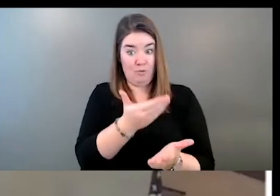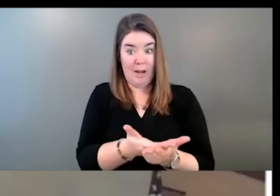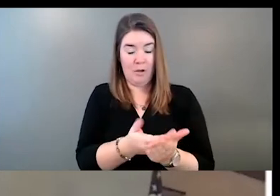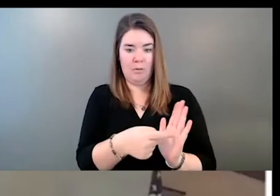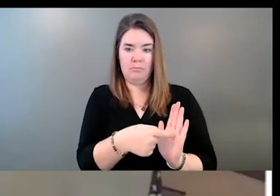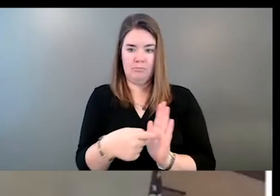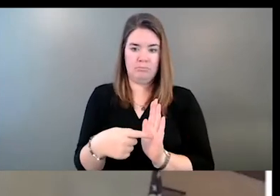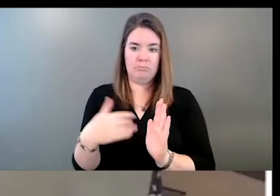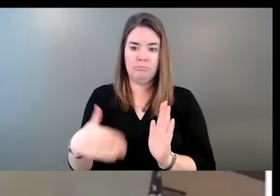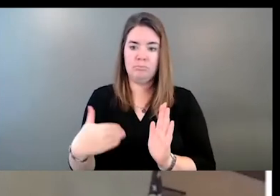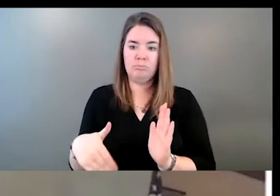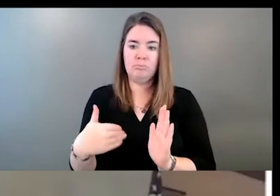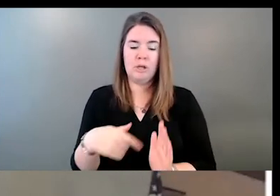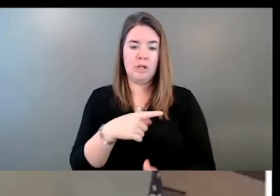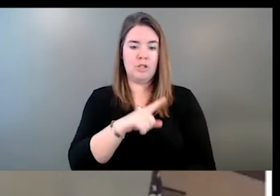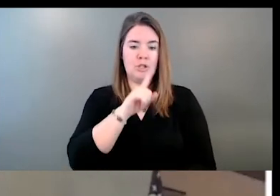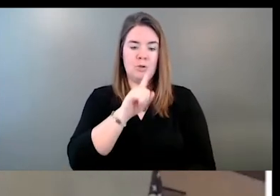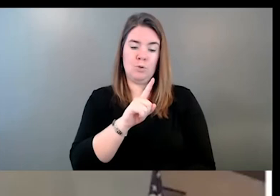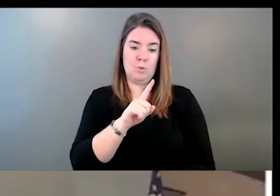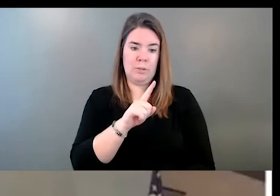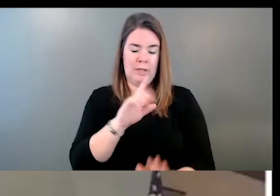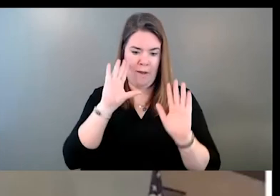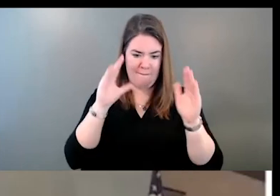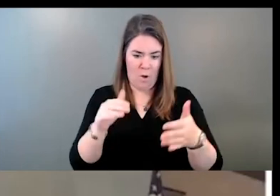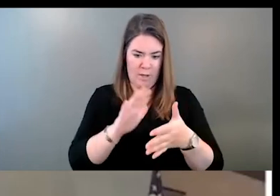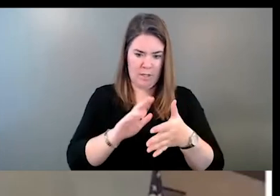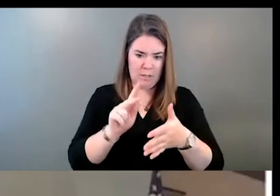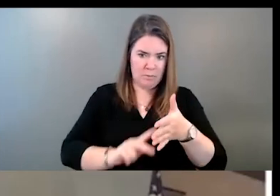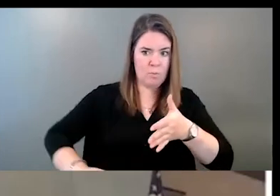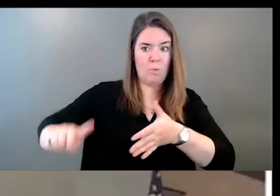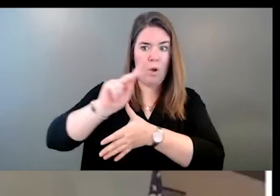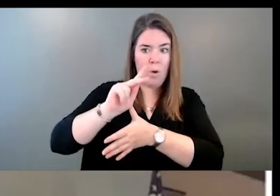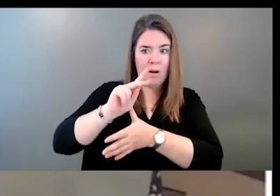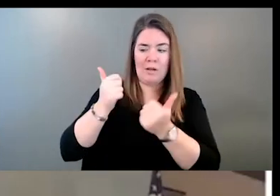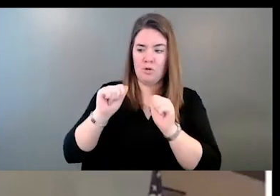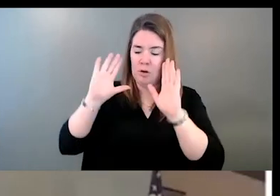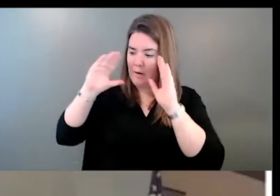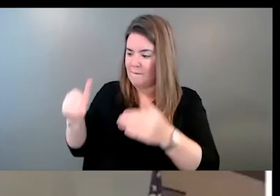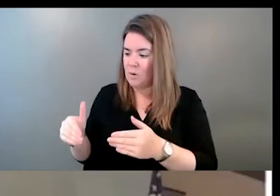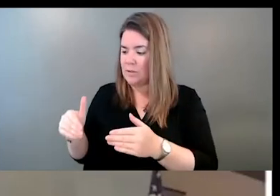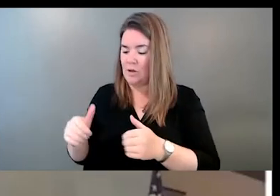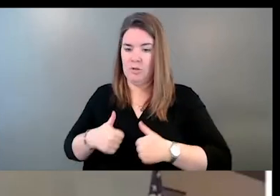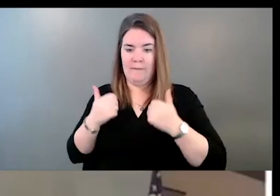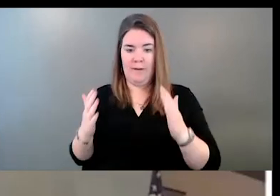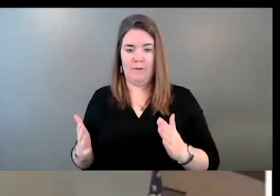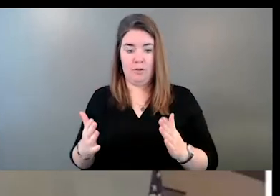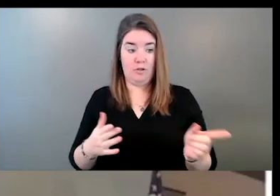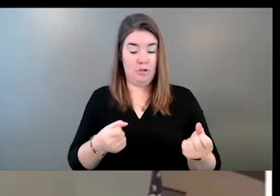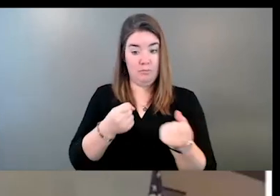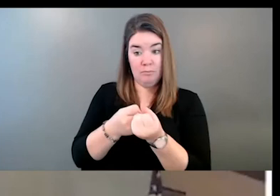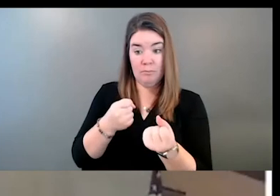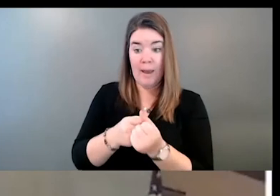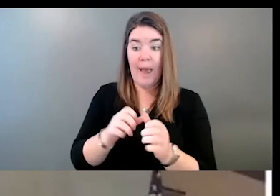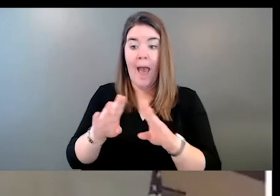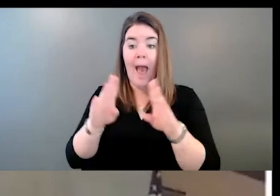that she has made a priority of domestic violence survivors. She's the sponsor of House Bill 93, which